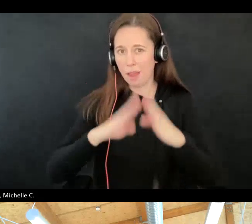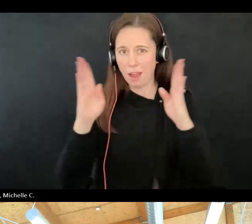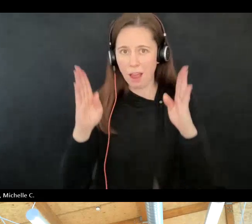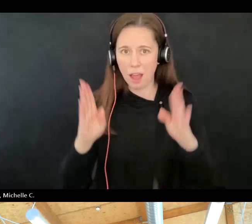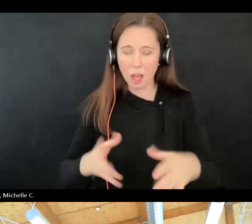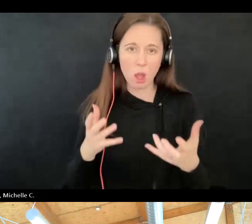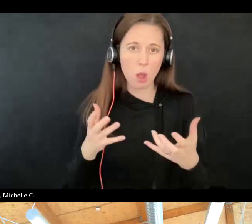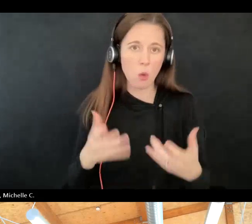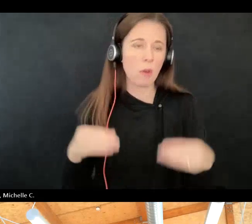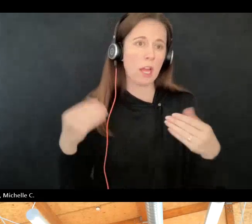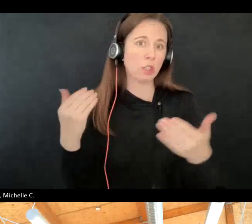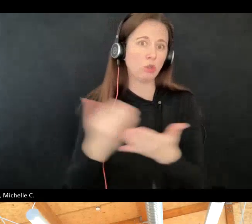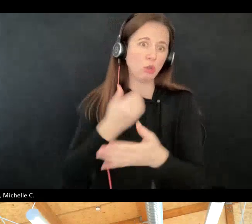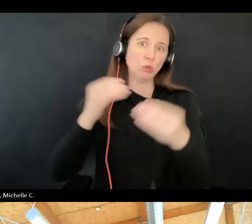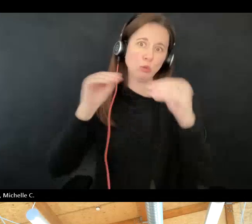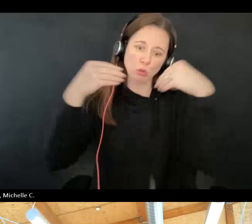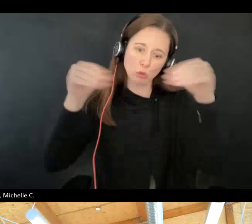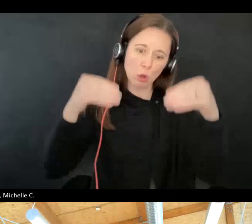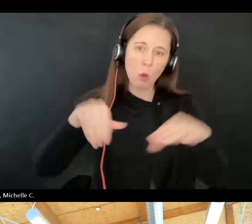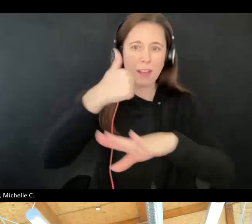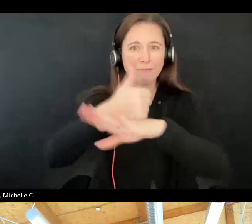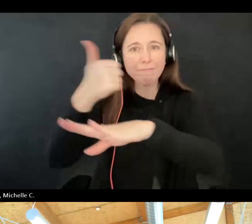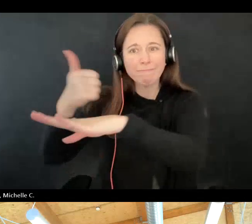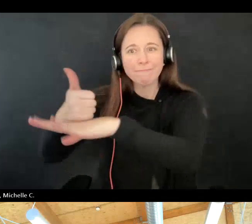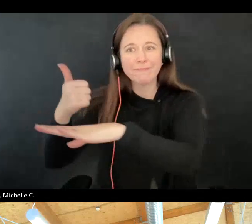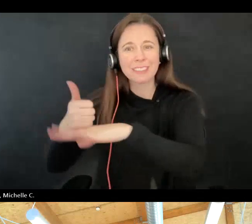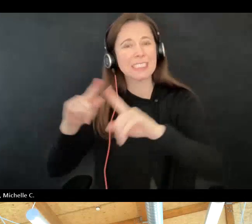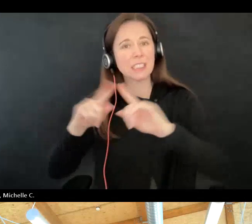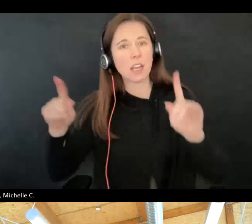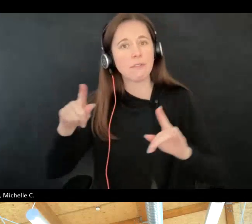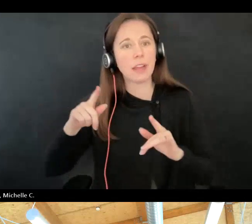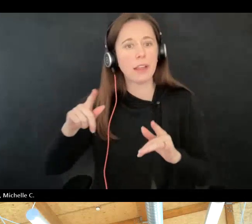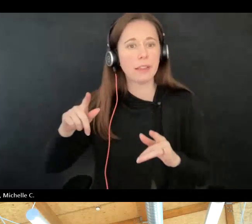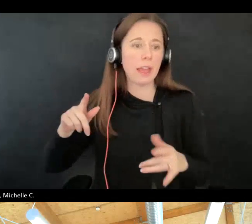property being transitioned to, like, tourist things,